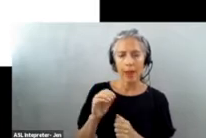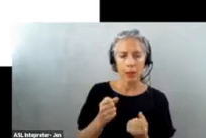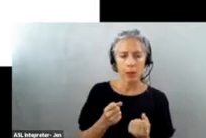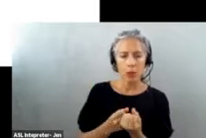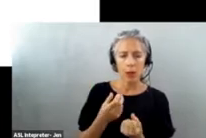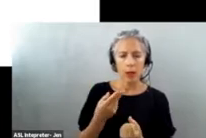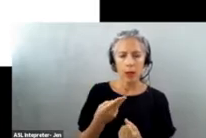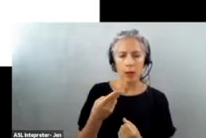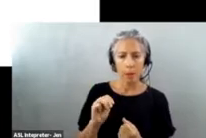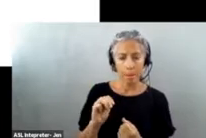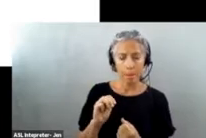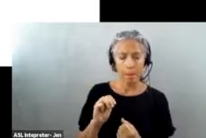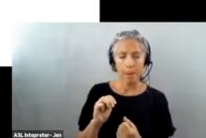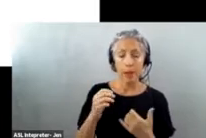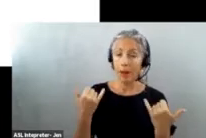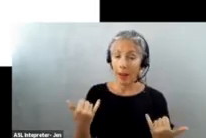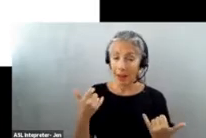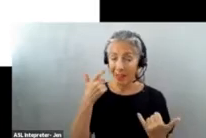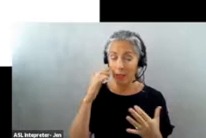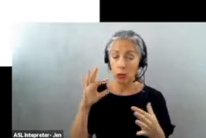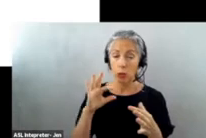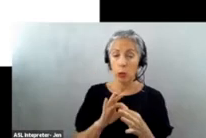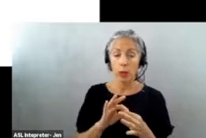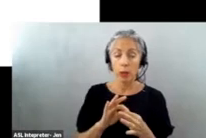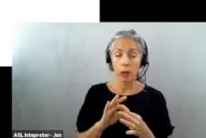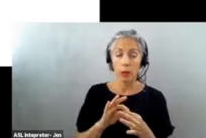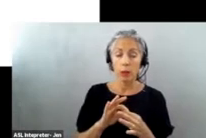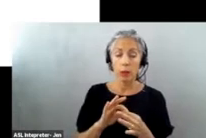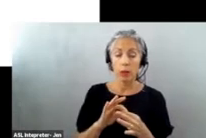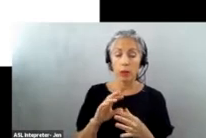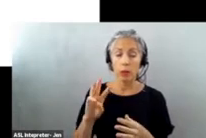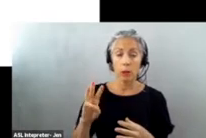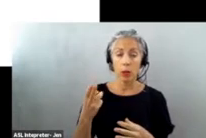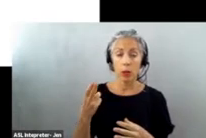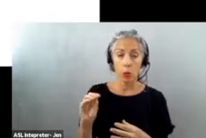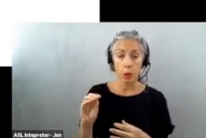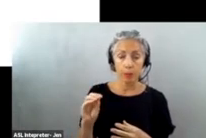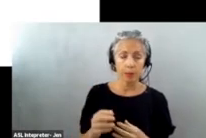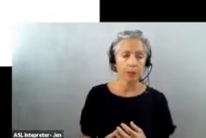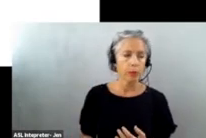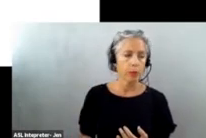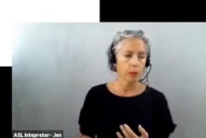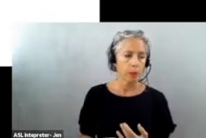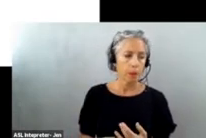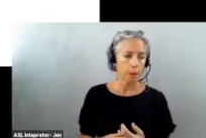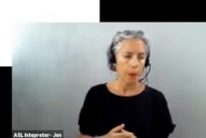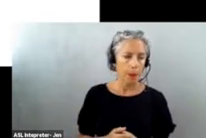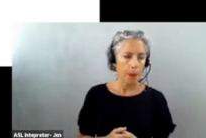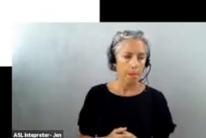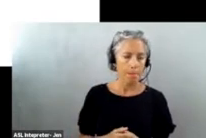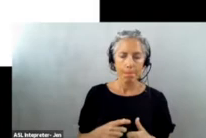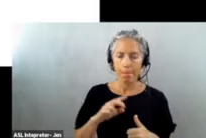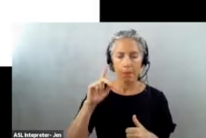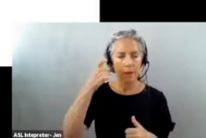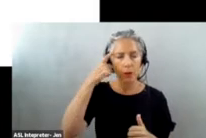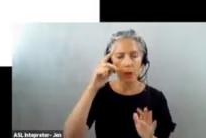also which has been joined by the WHO. So first, the governing